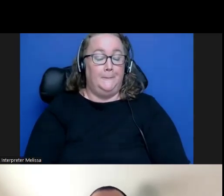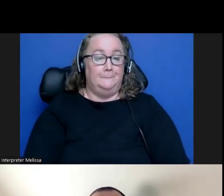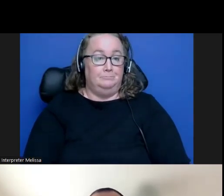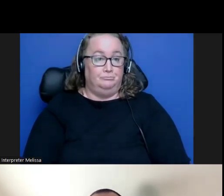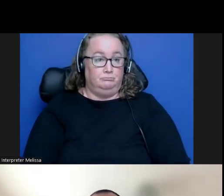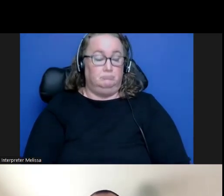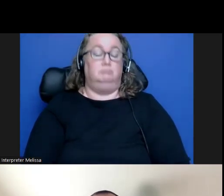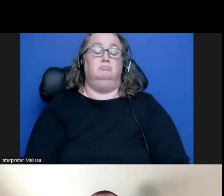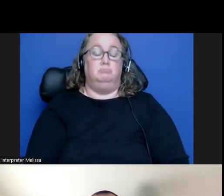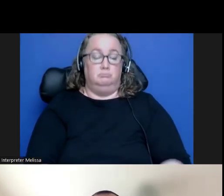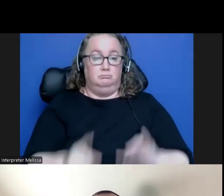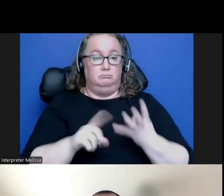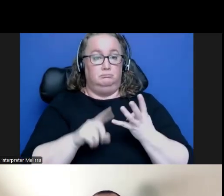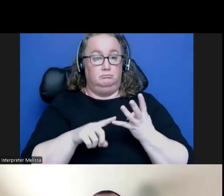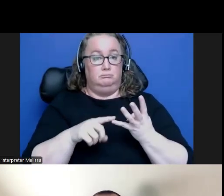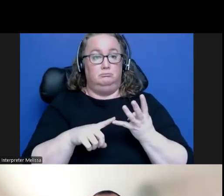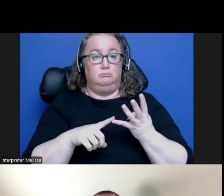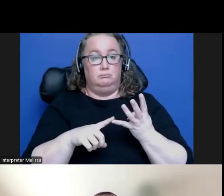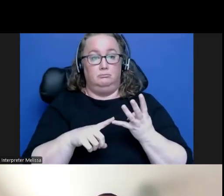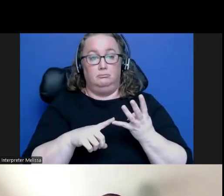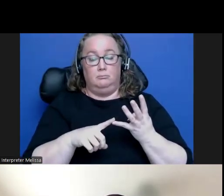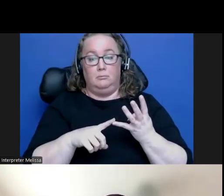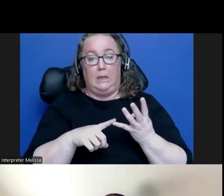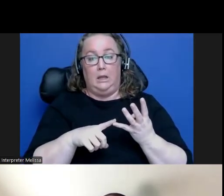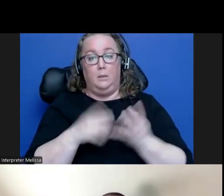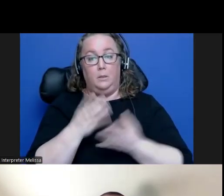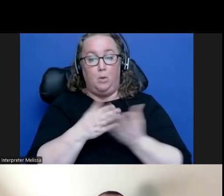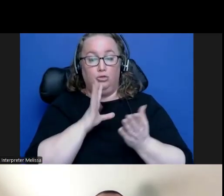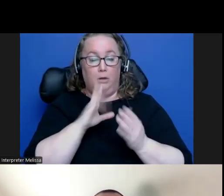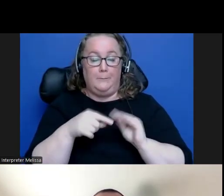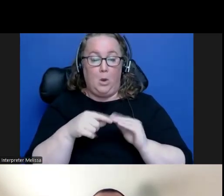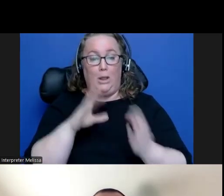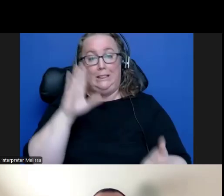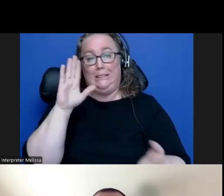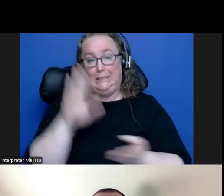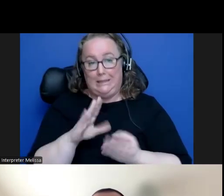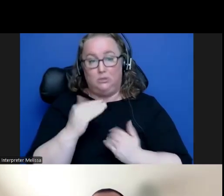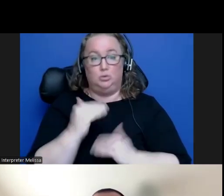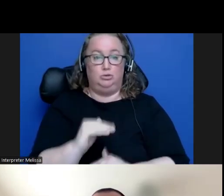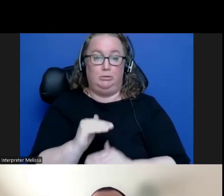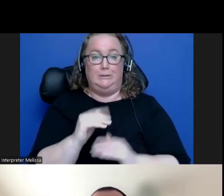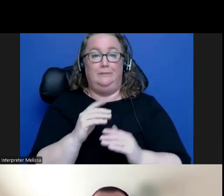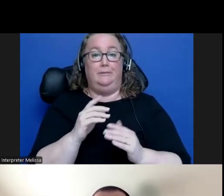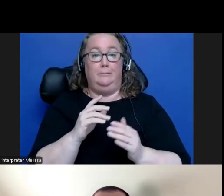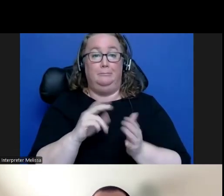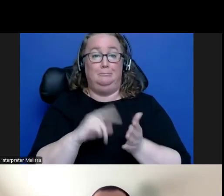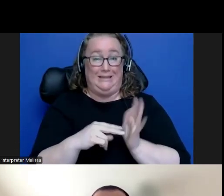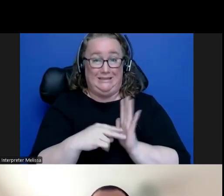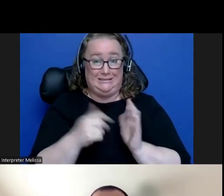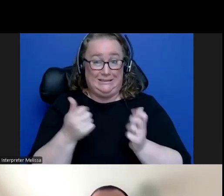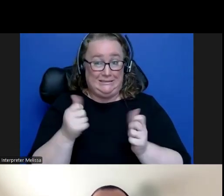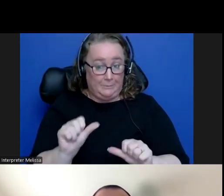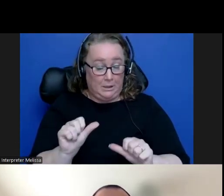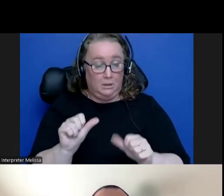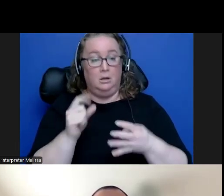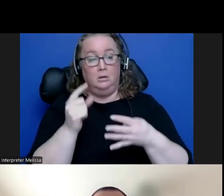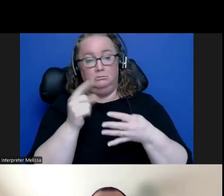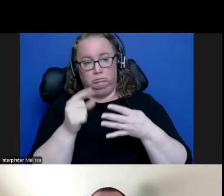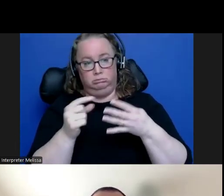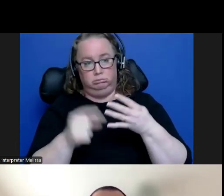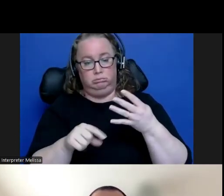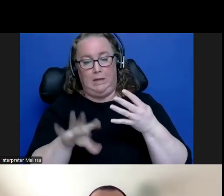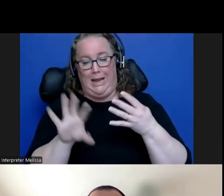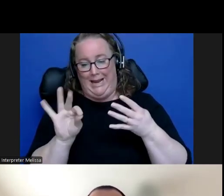And finally, the section on least restrictive means attempted provides 8 options for staff to